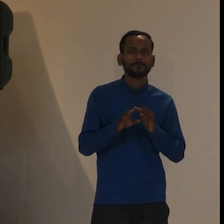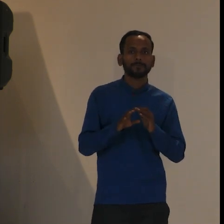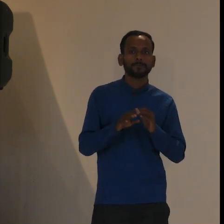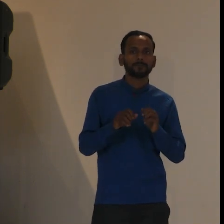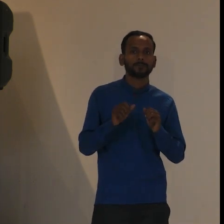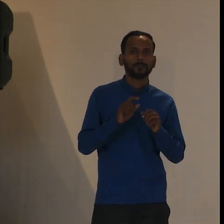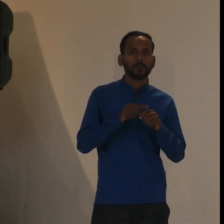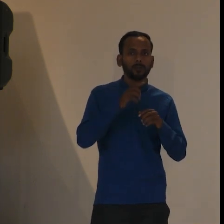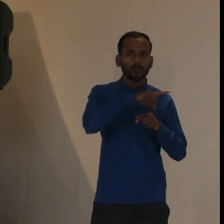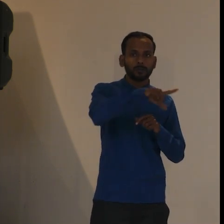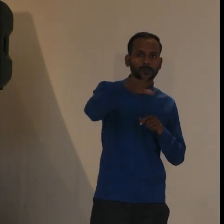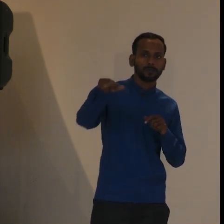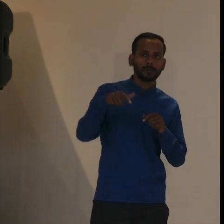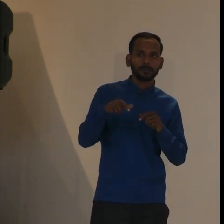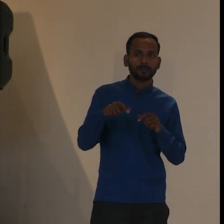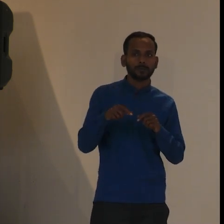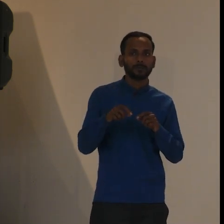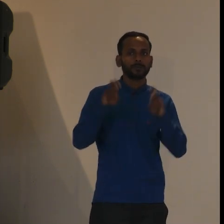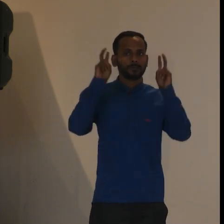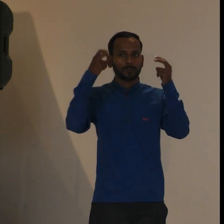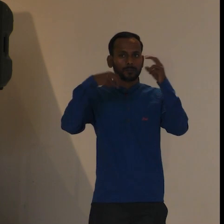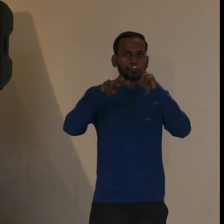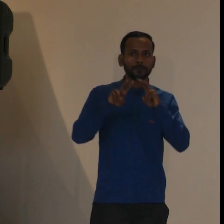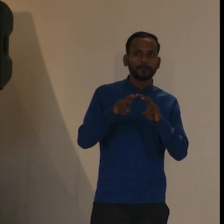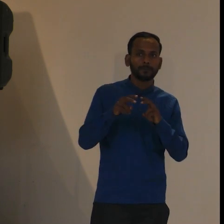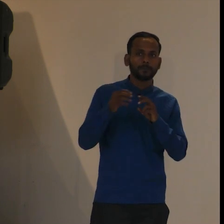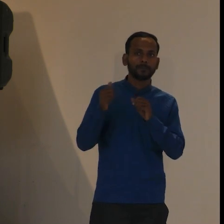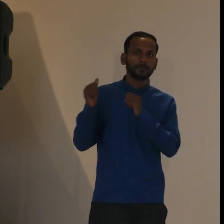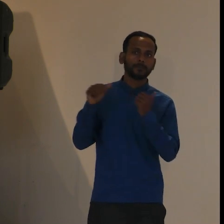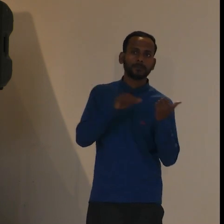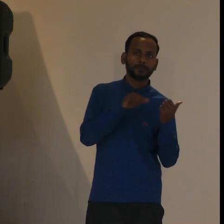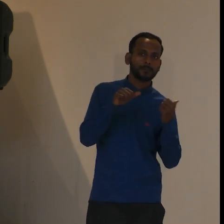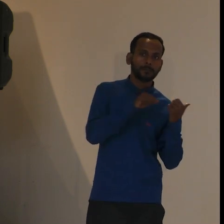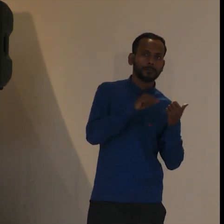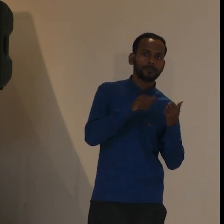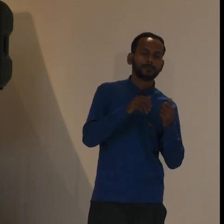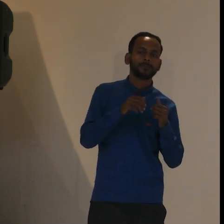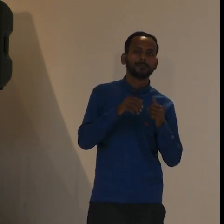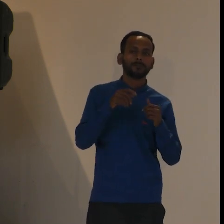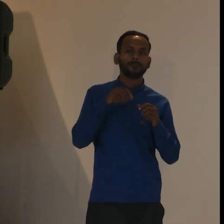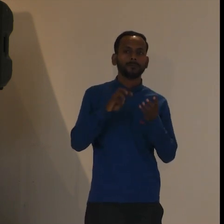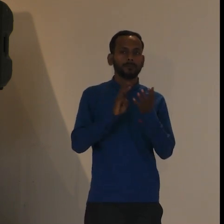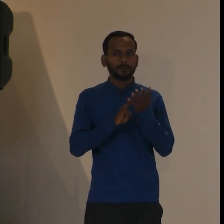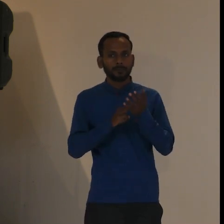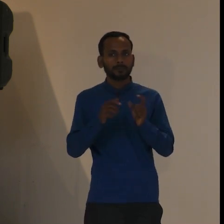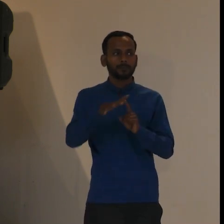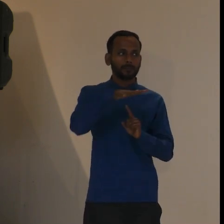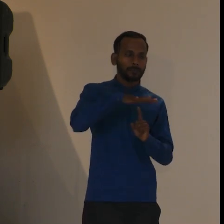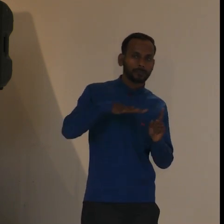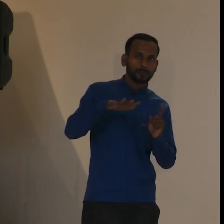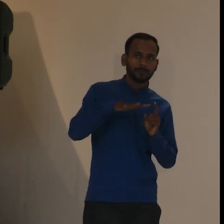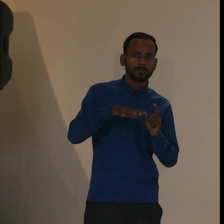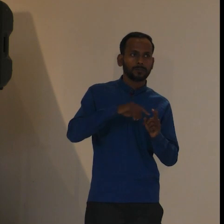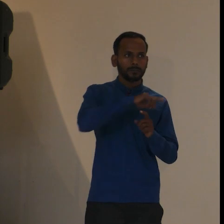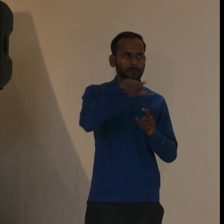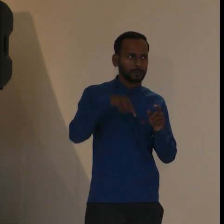All that, certain topics that you do took me back into a past that I remembered Goa with. Can